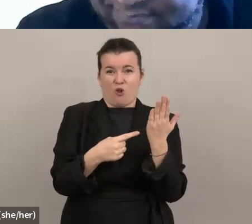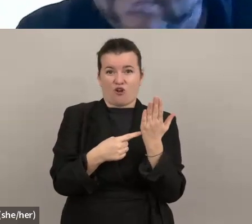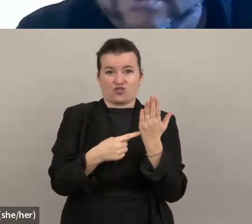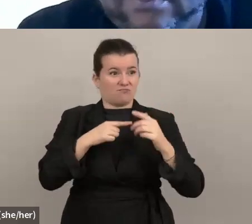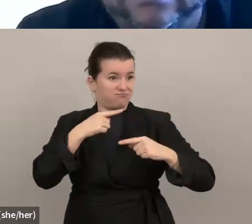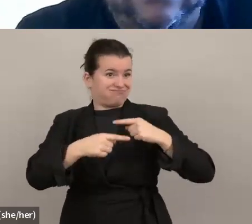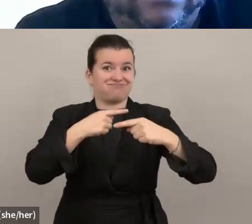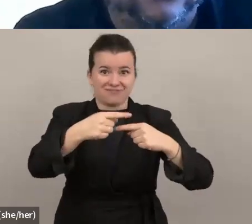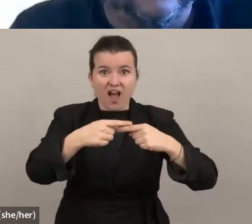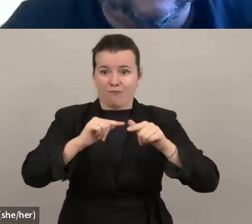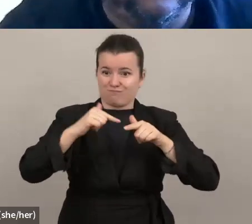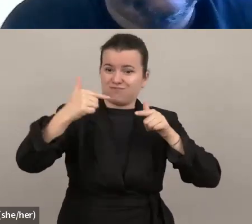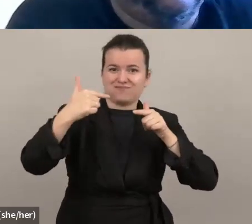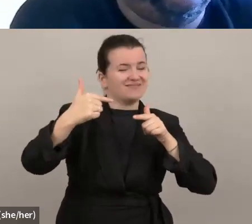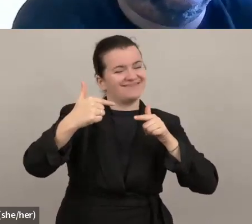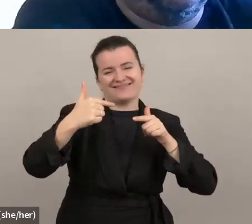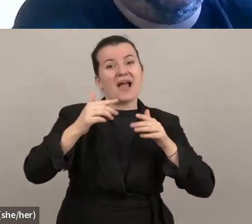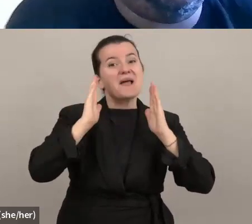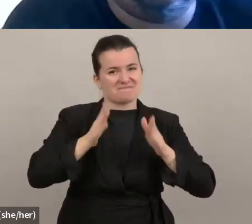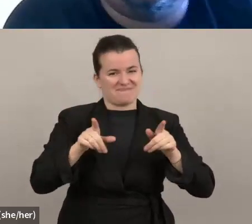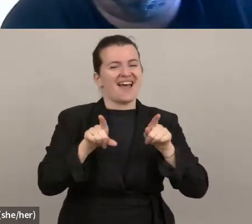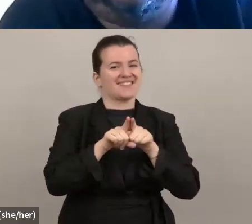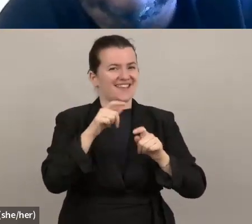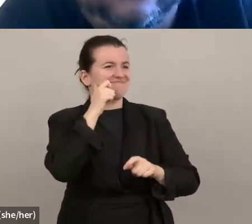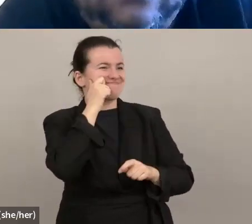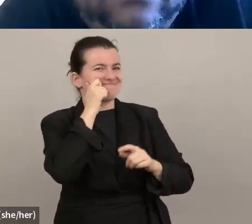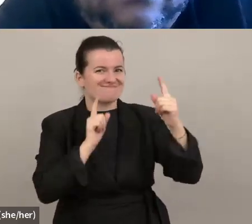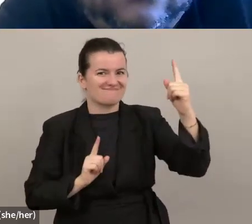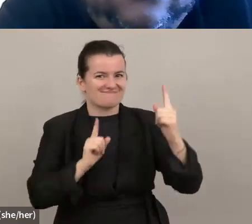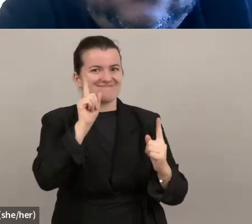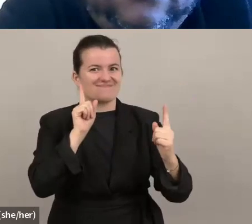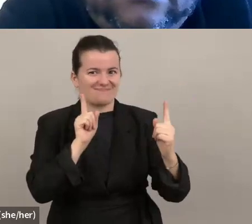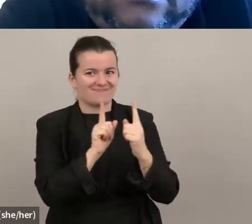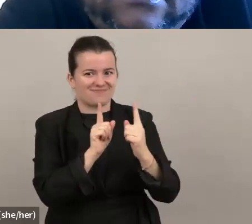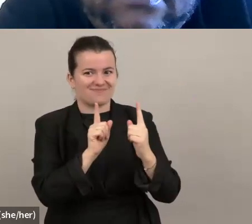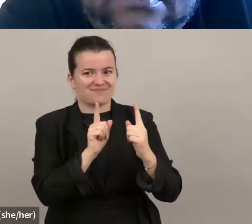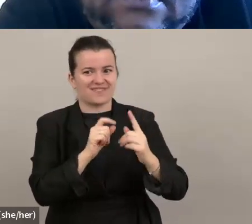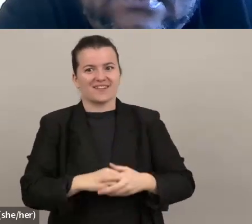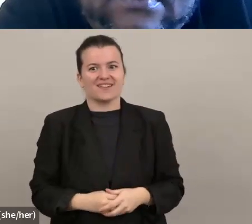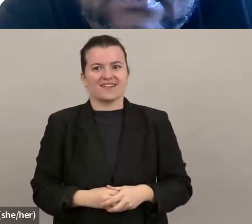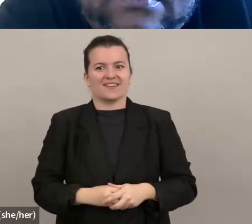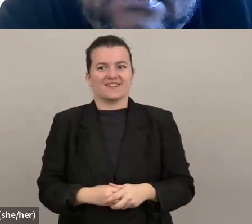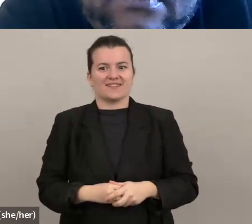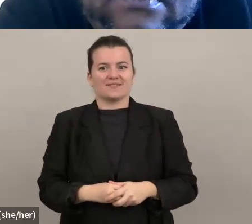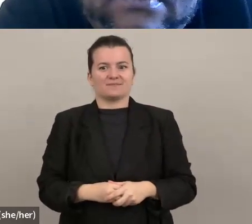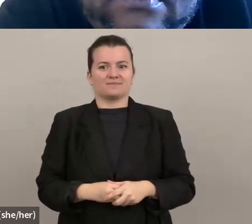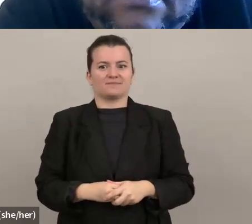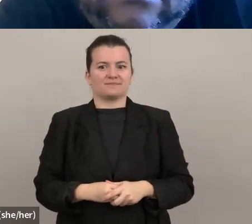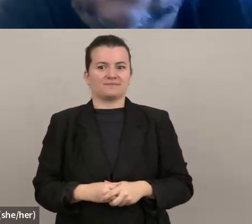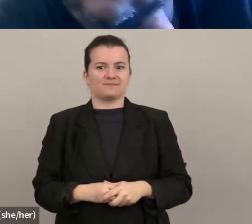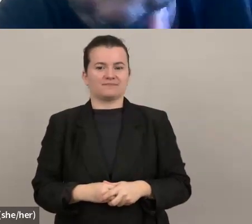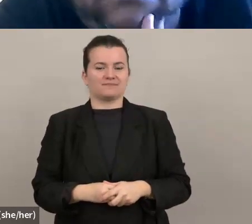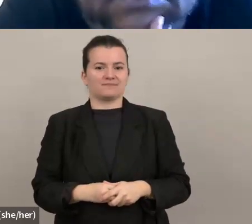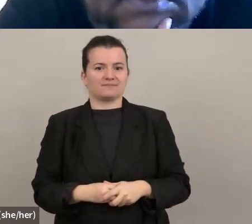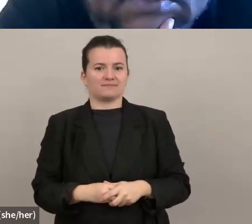conversations and places. So it's a bit like an intersection. I mean, as you've seen, well, I just had